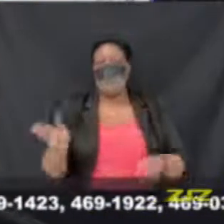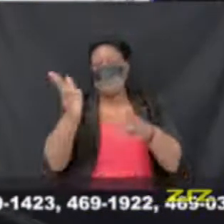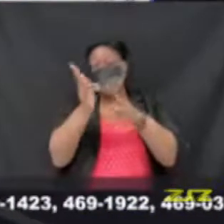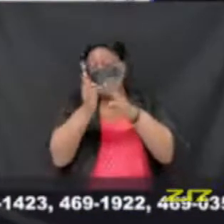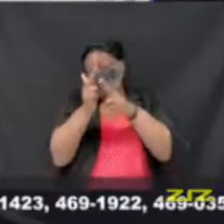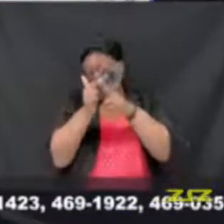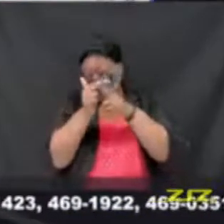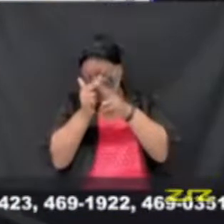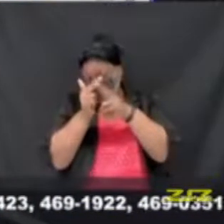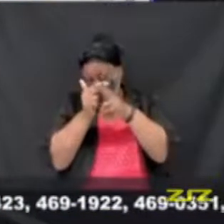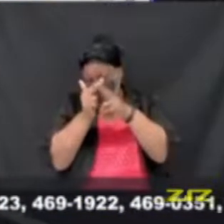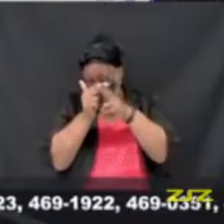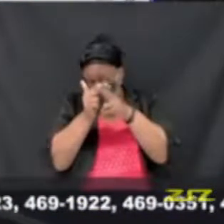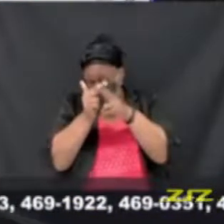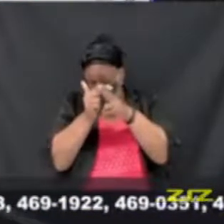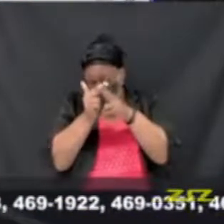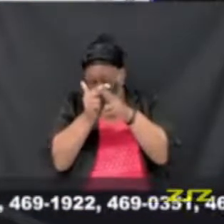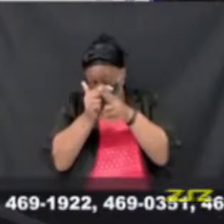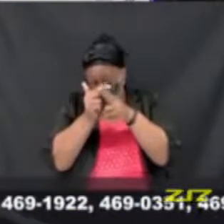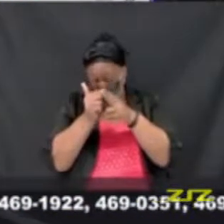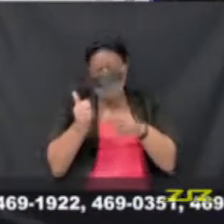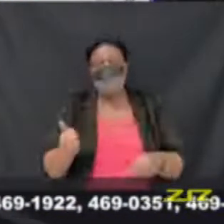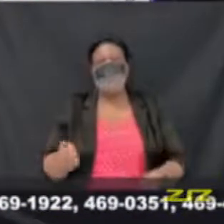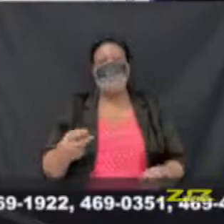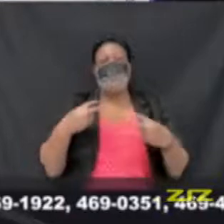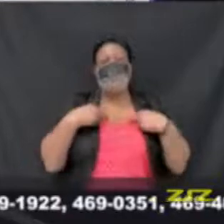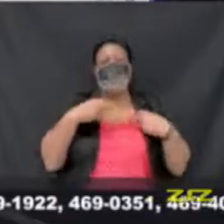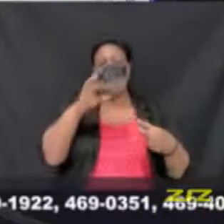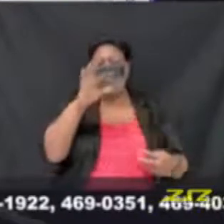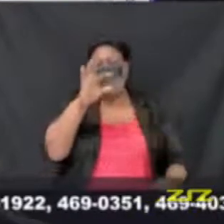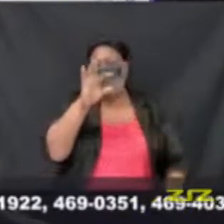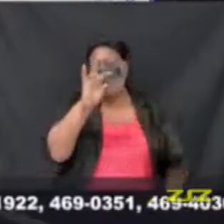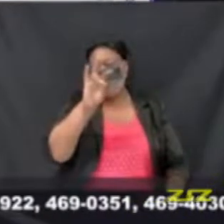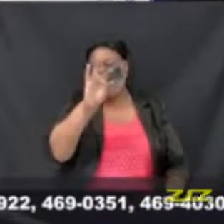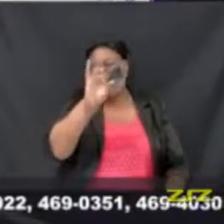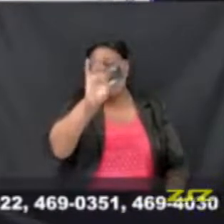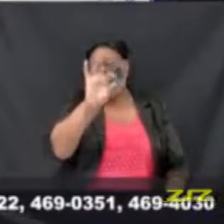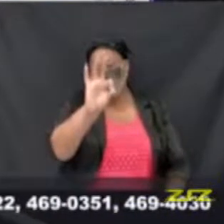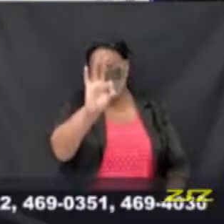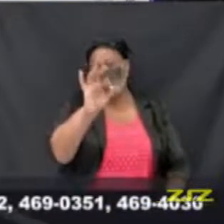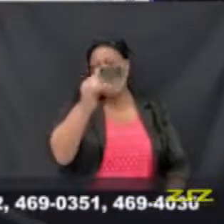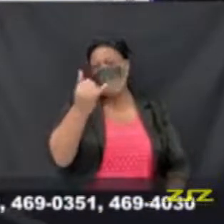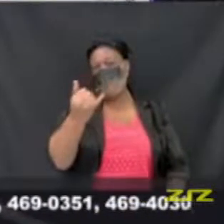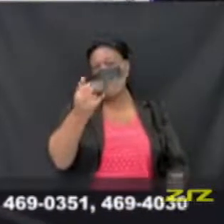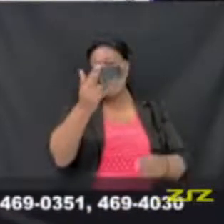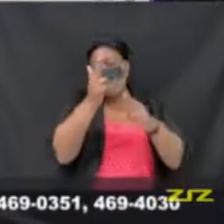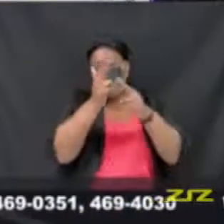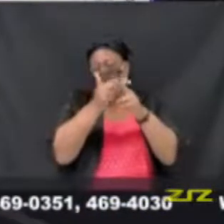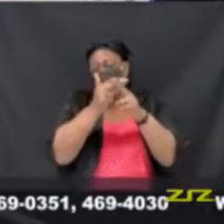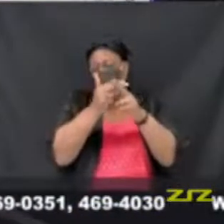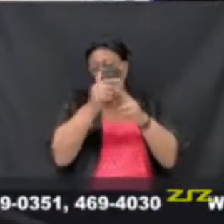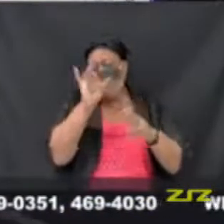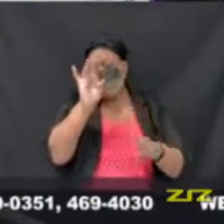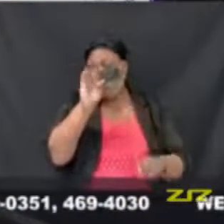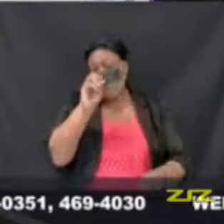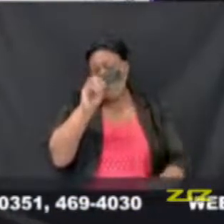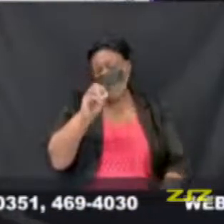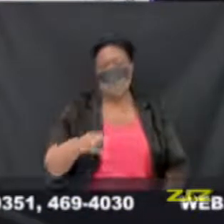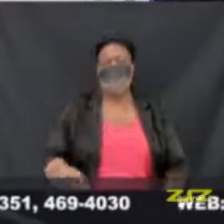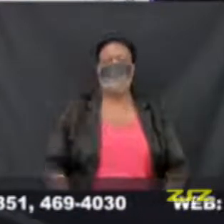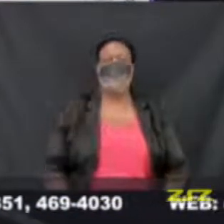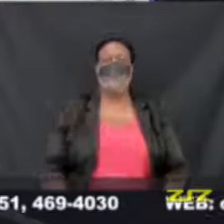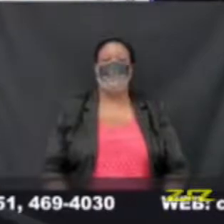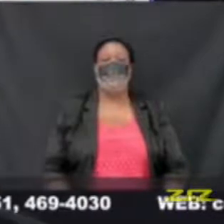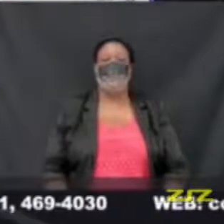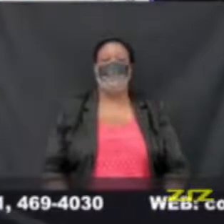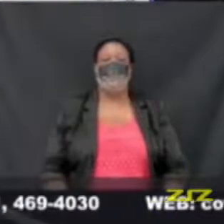see that as of today, we are at 79.4% of adults with at least one shot. Until